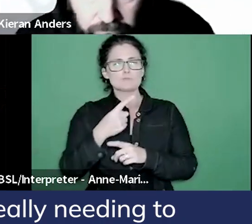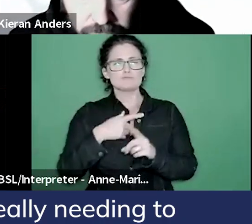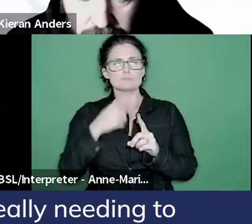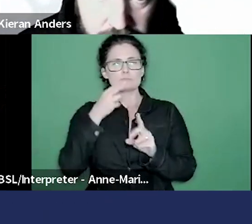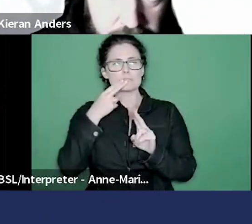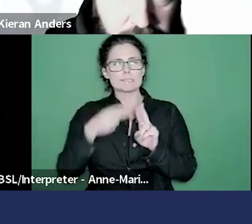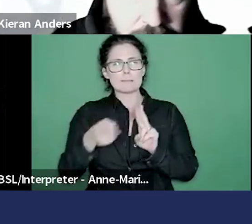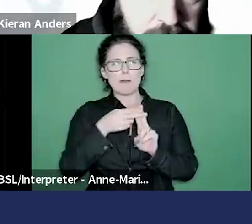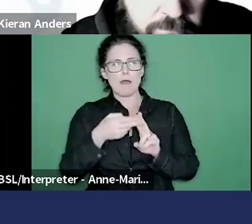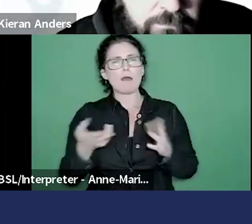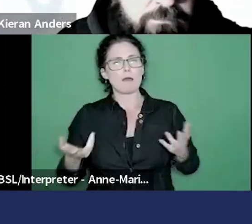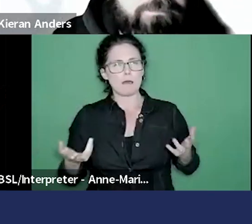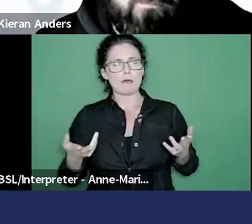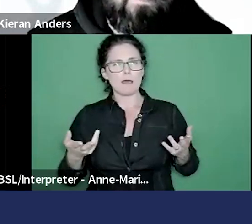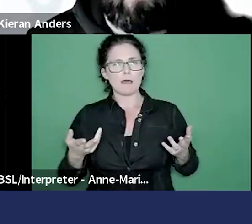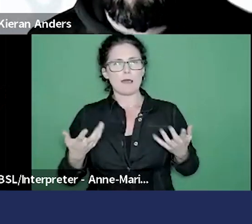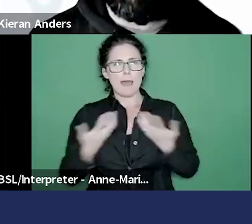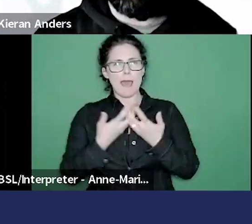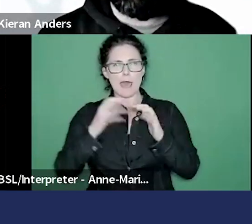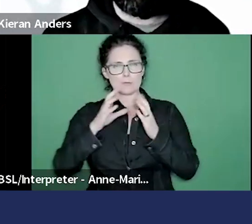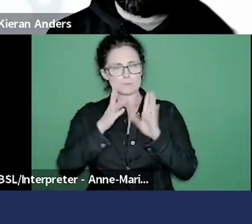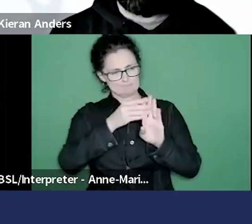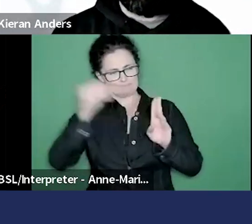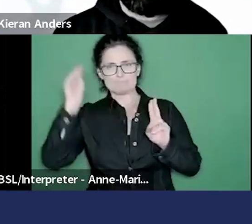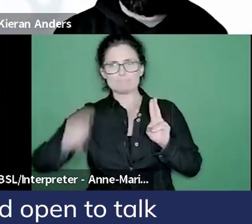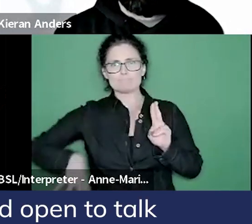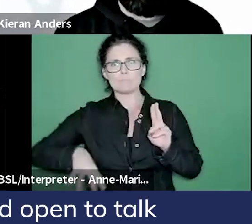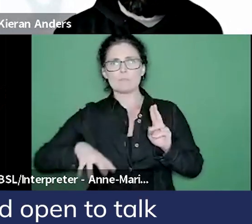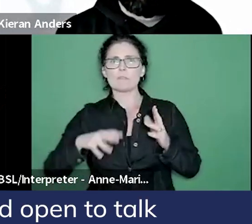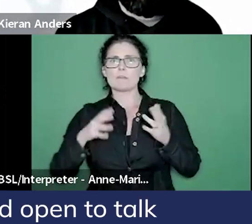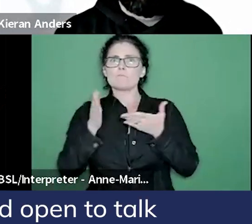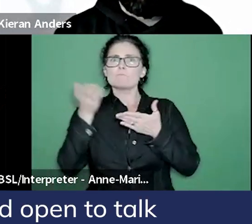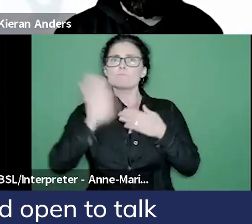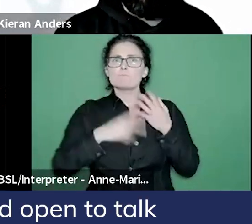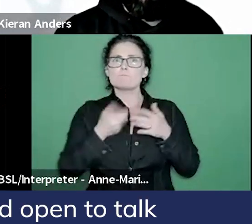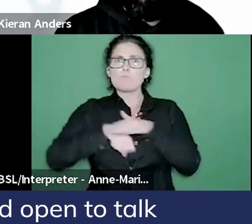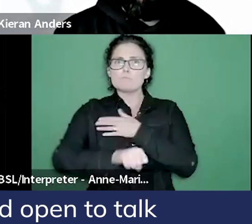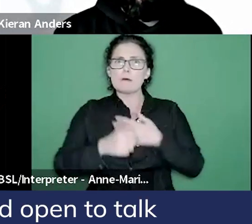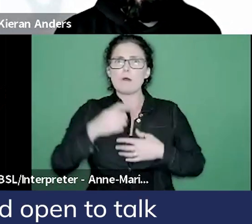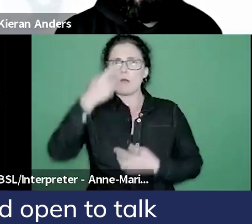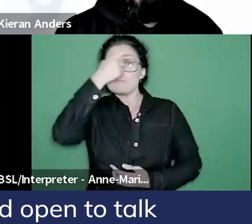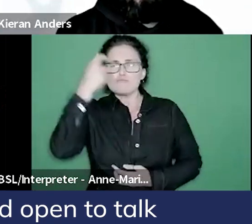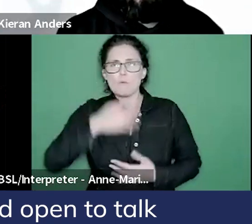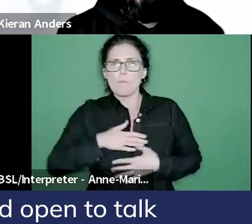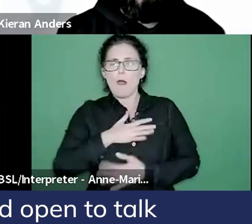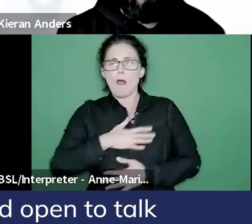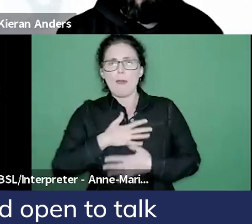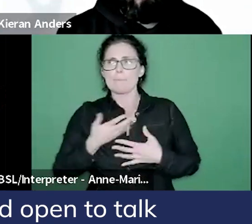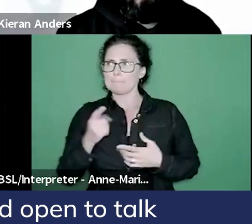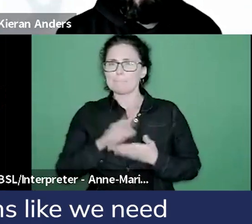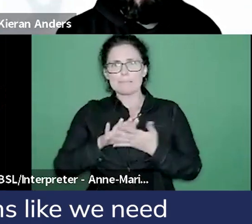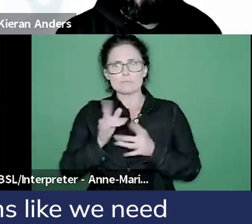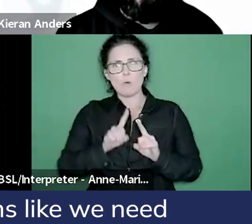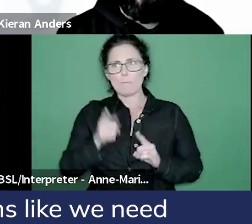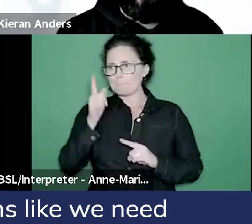of help to break that stigma around birth trauma, so that people are kind of feel more able and open to talk